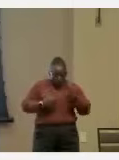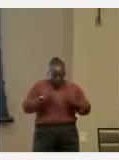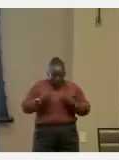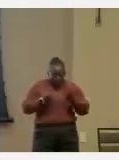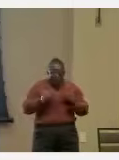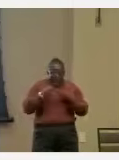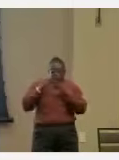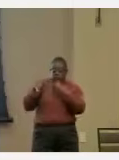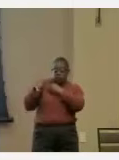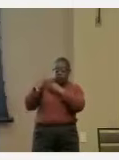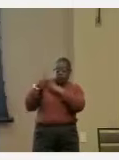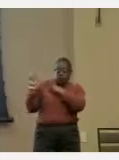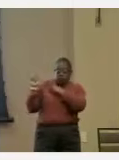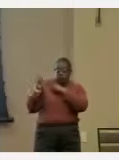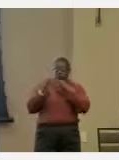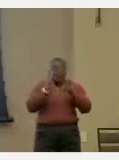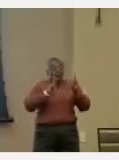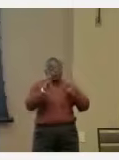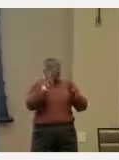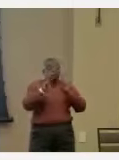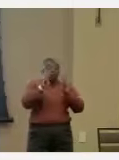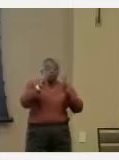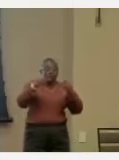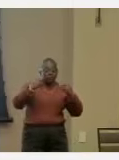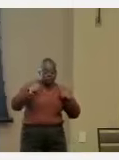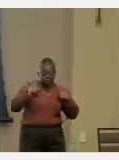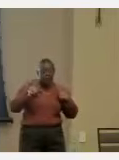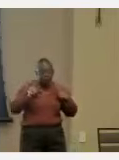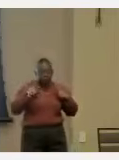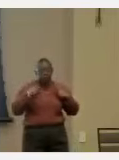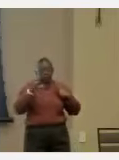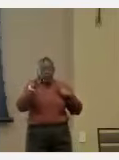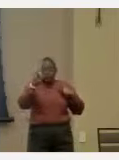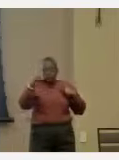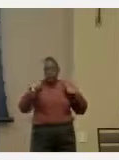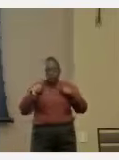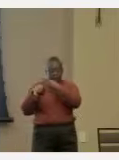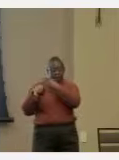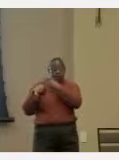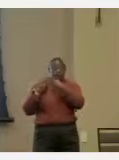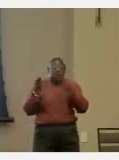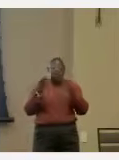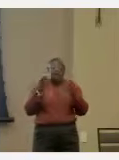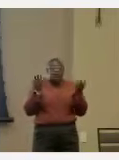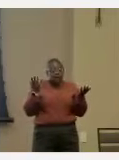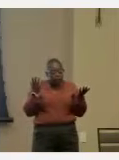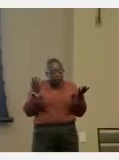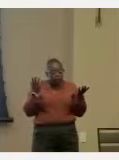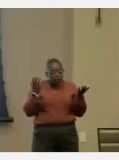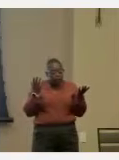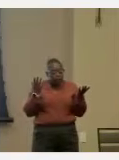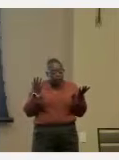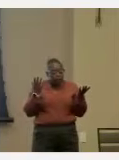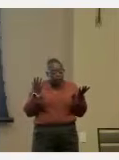and people with lupus experience complement activation. However, there are some